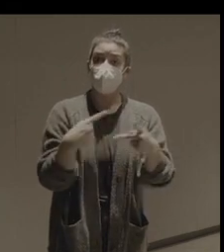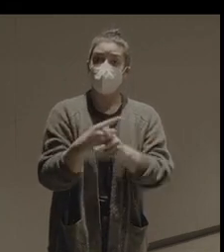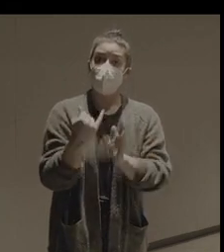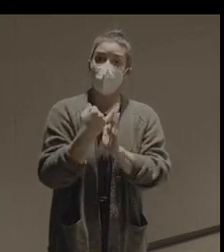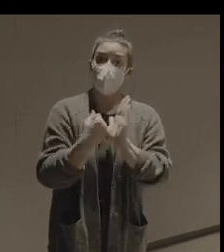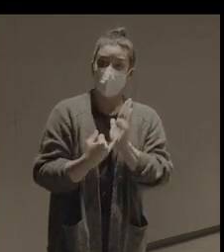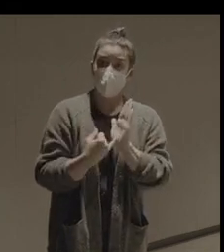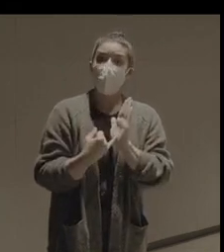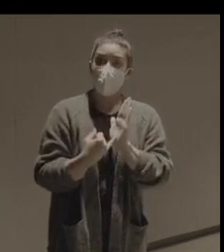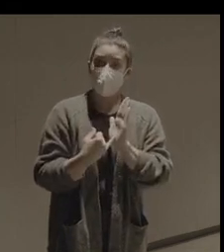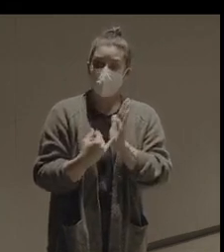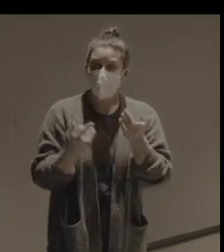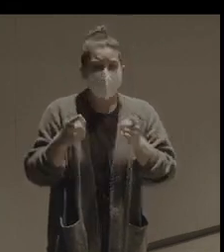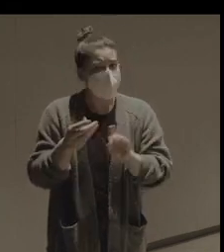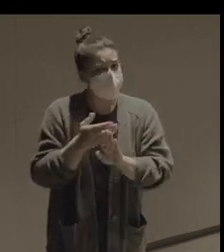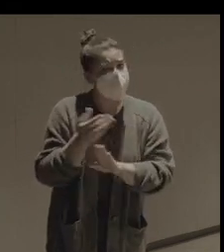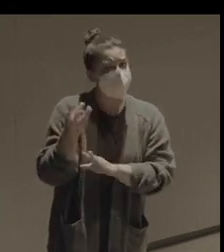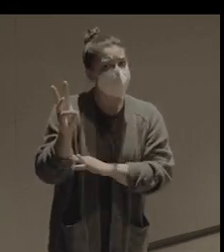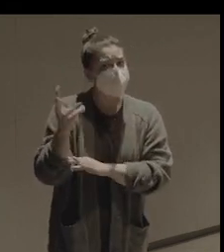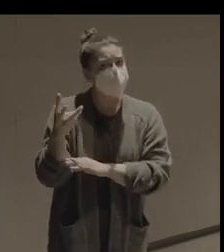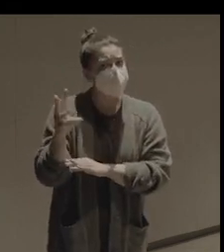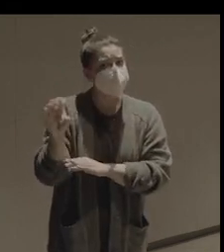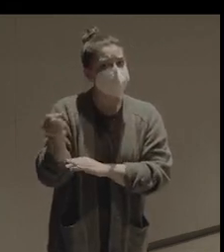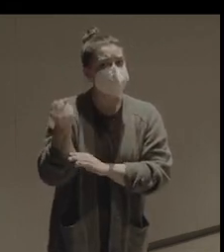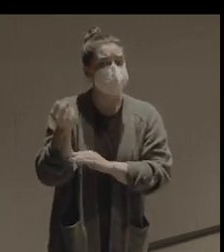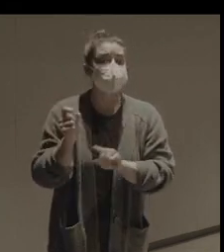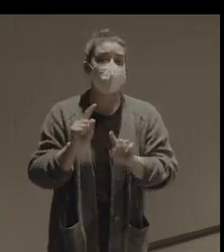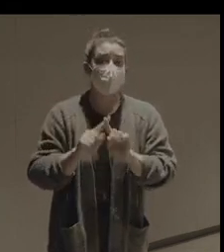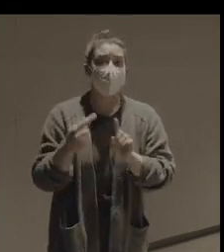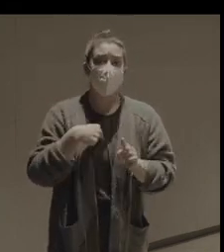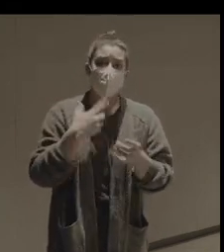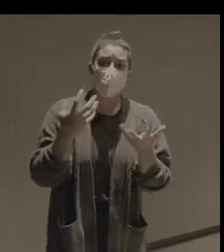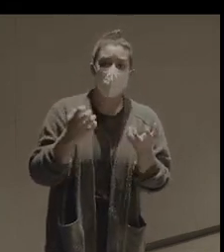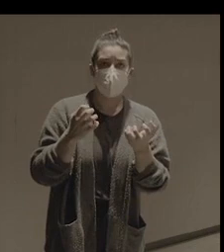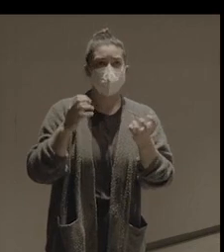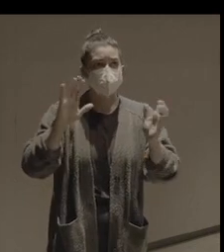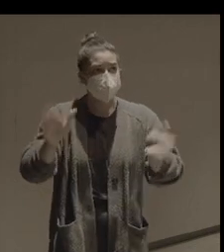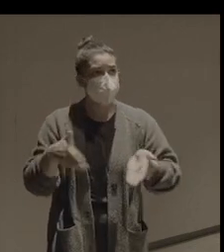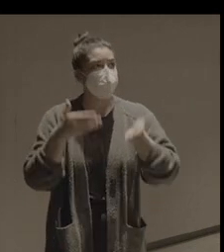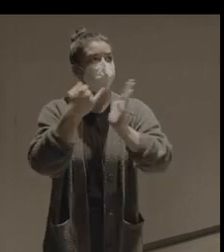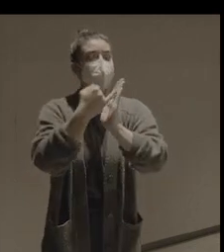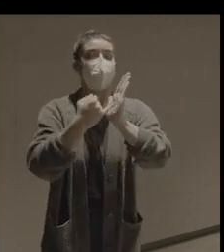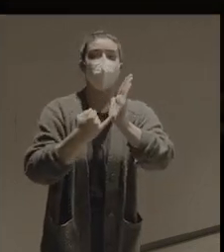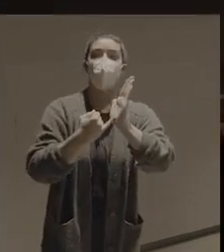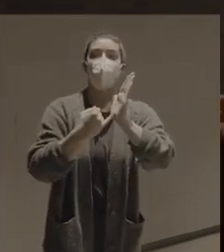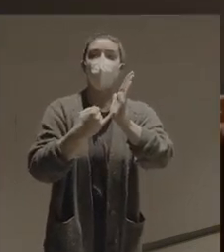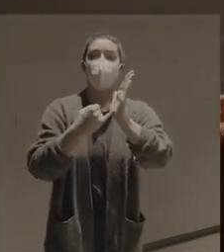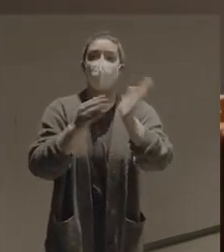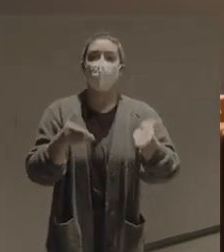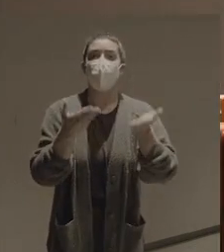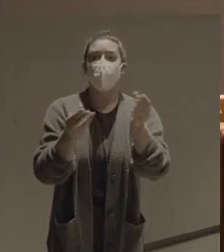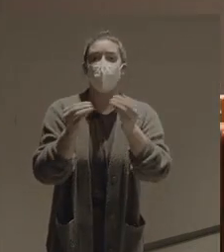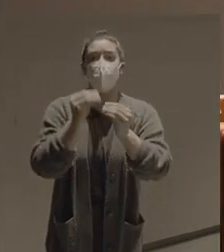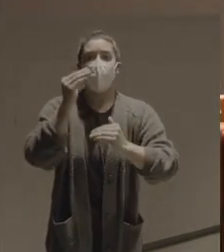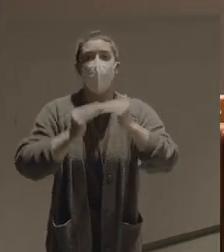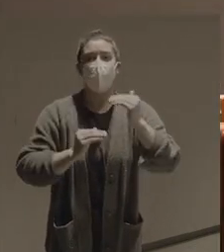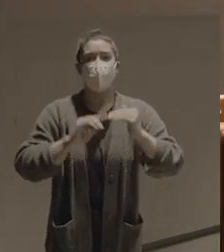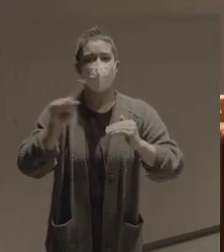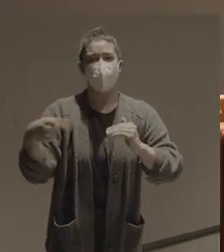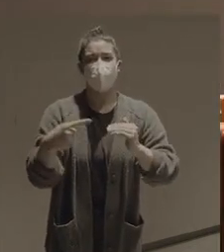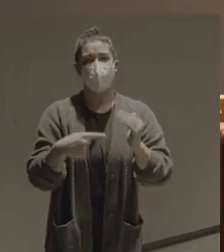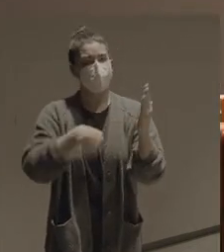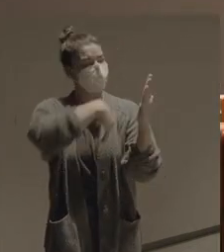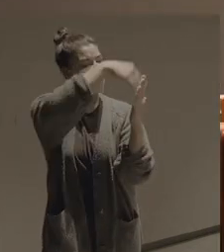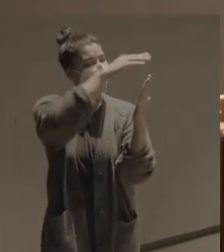that was beyond the appearance of the physical world, through new concepts of space, color, light, and design, to